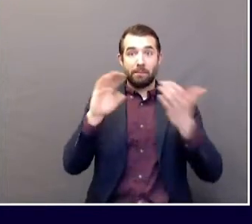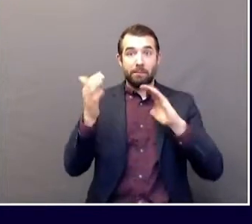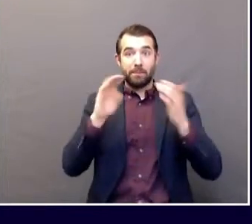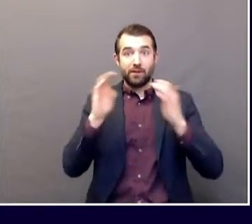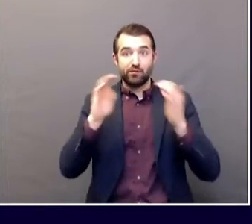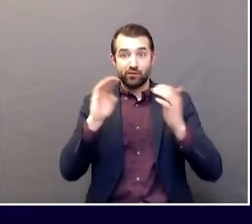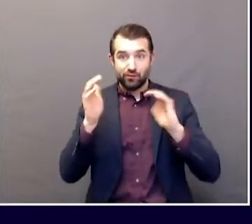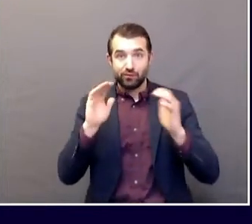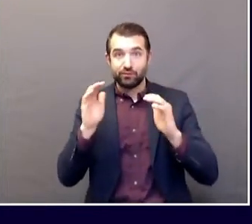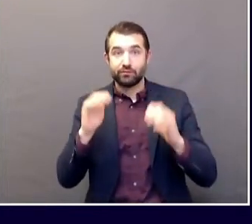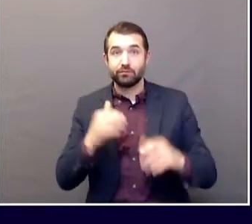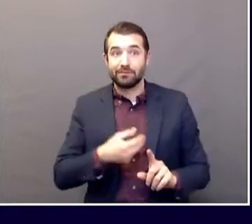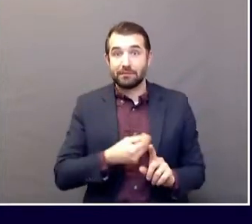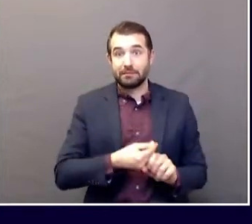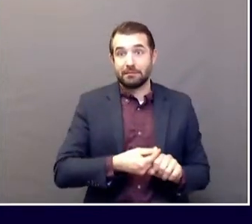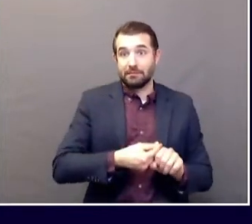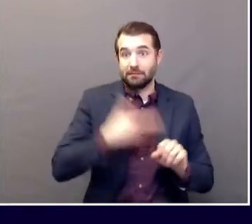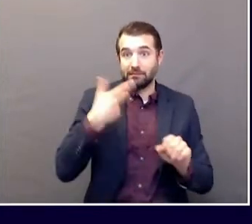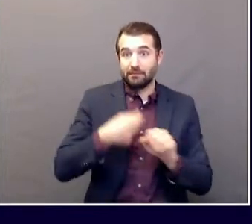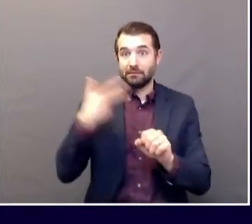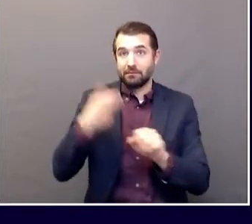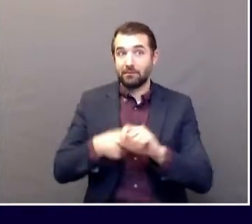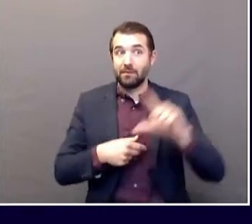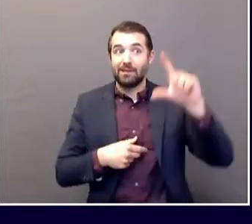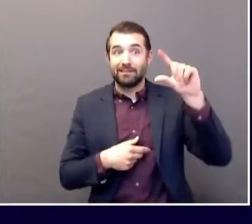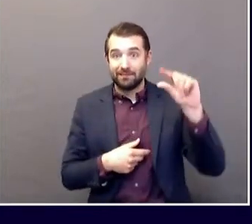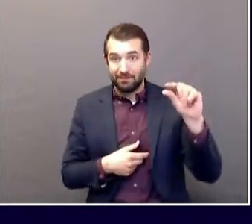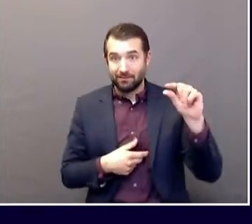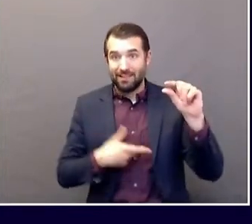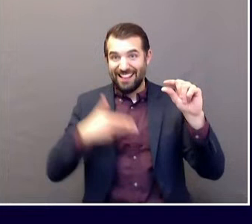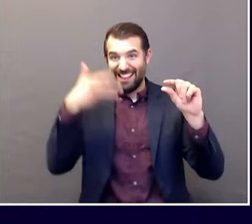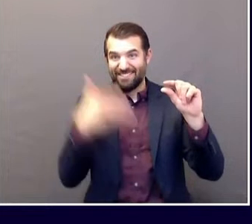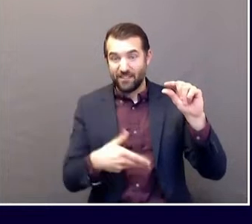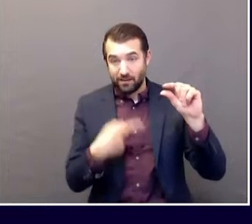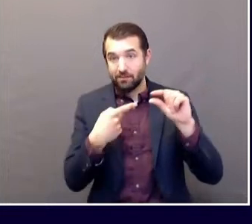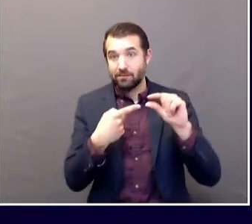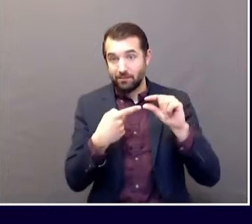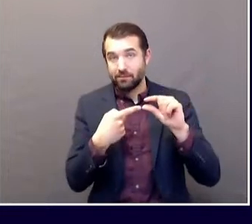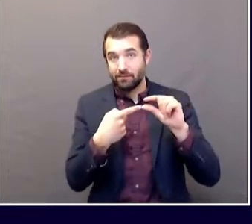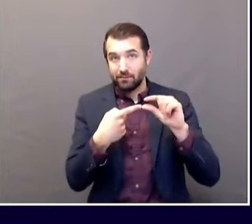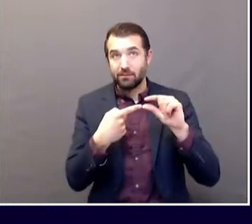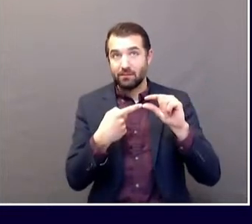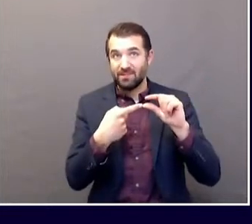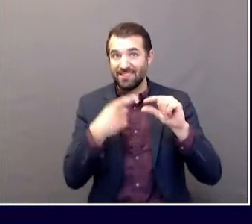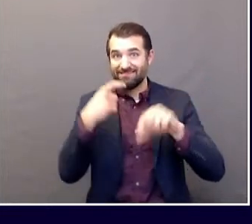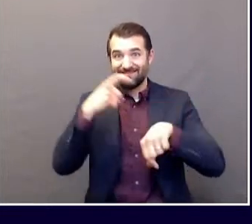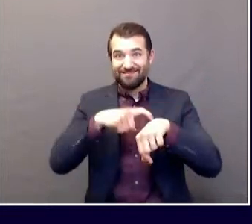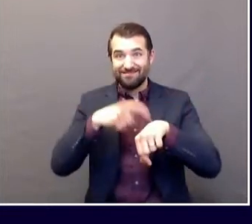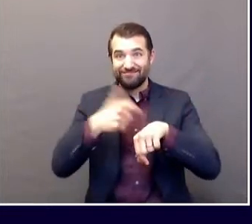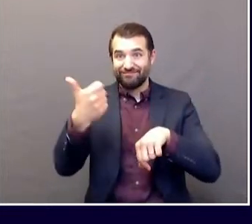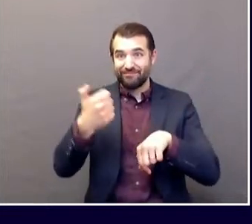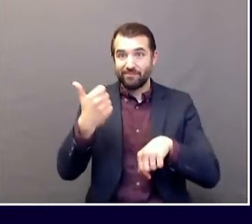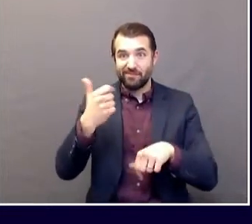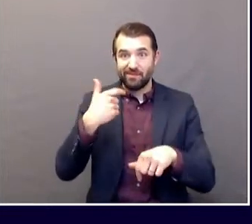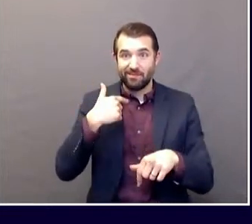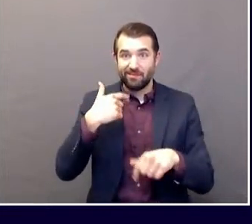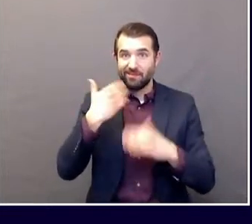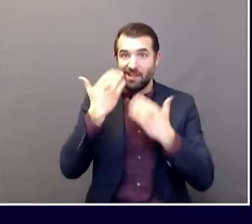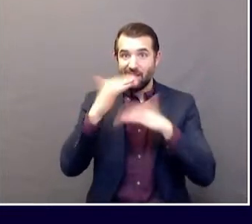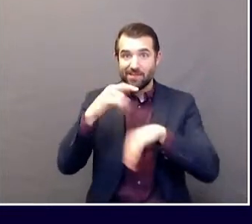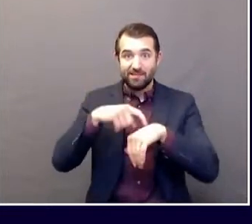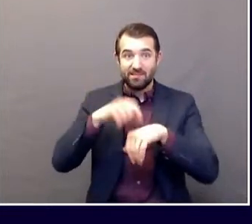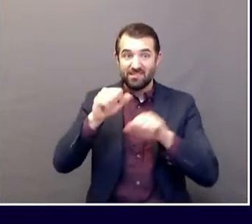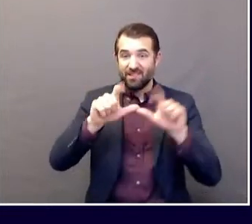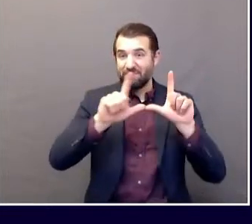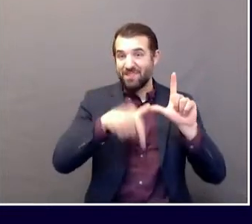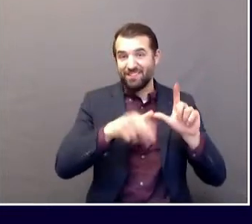that have not been punctured and thus really are unused. I want to, again, that's an important distinction, because